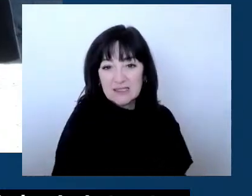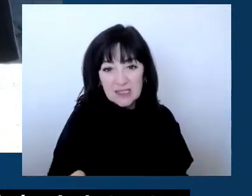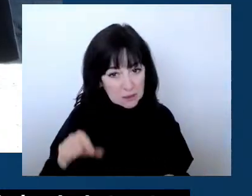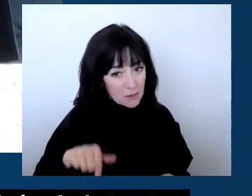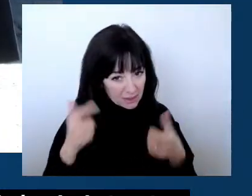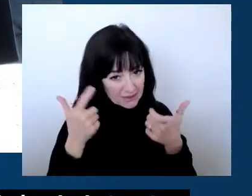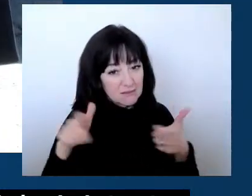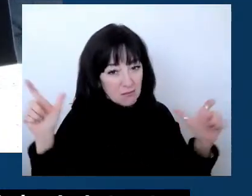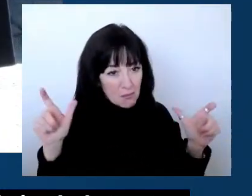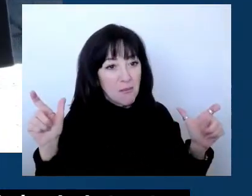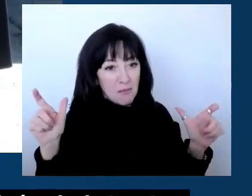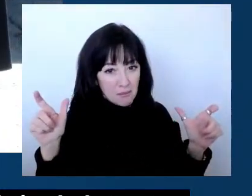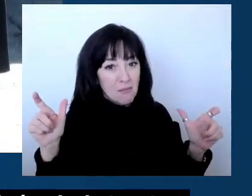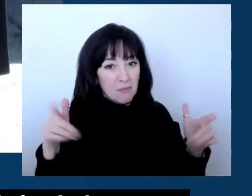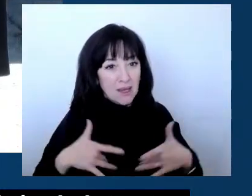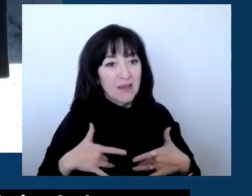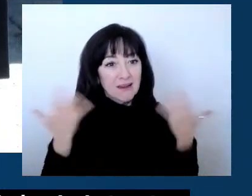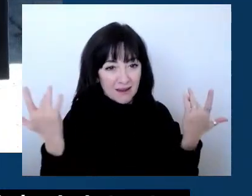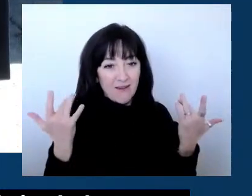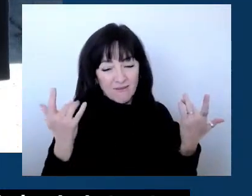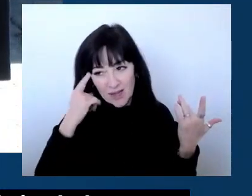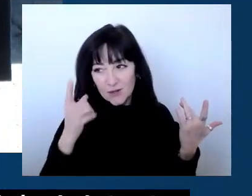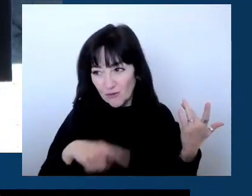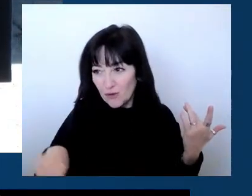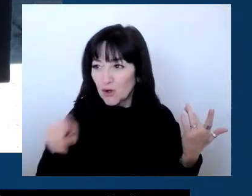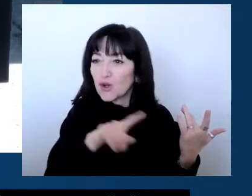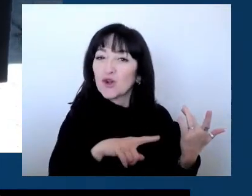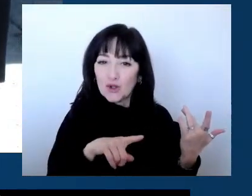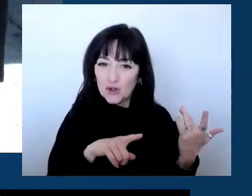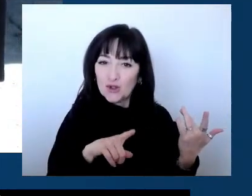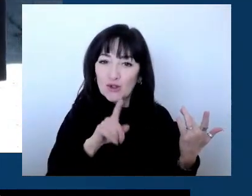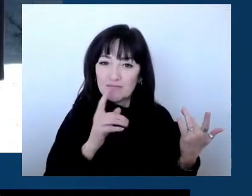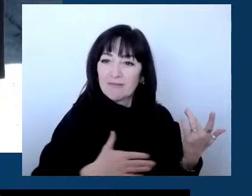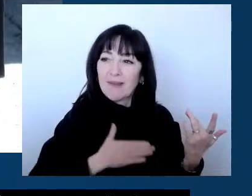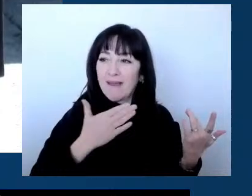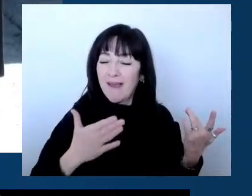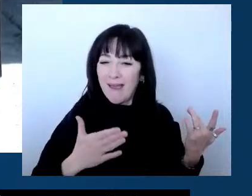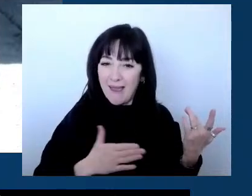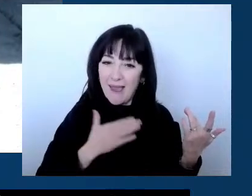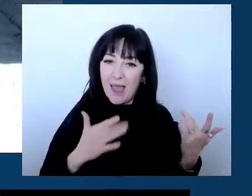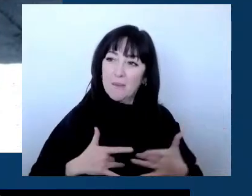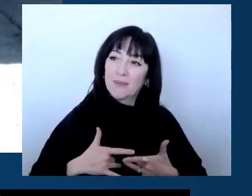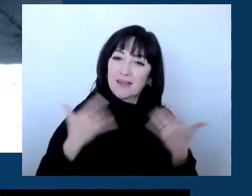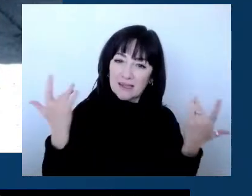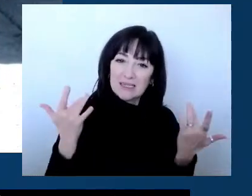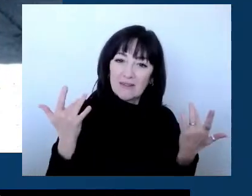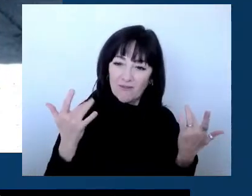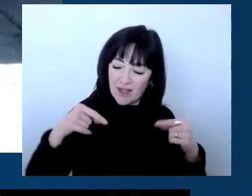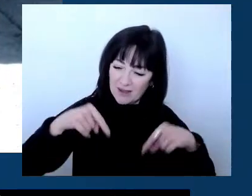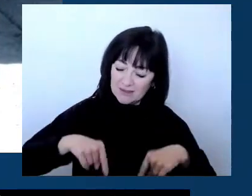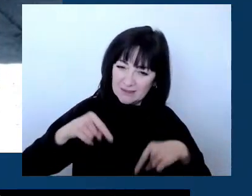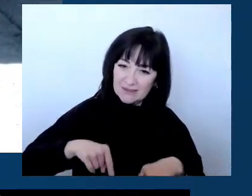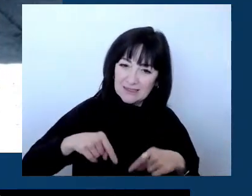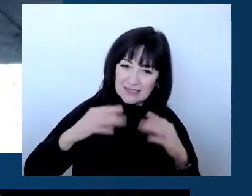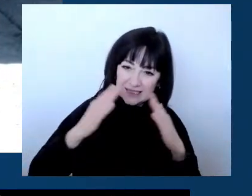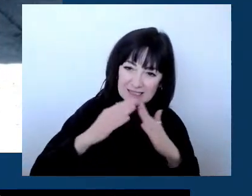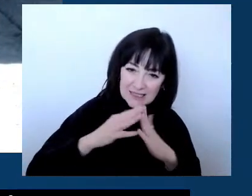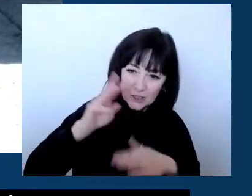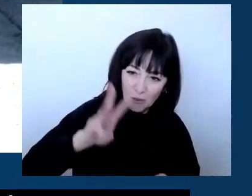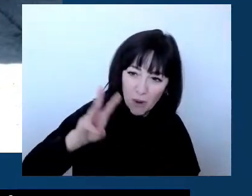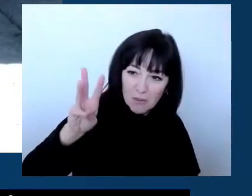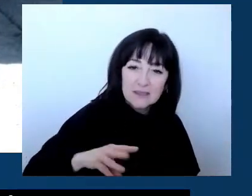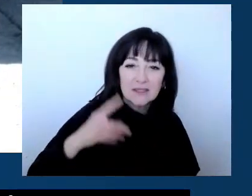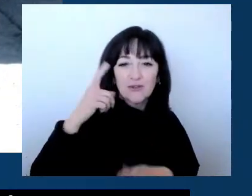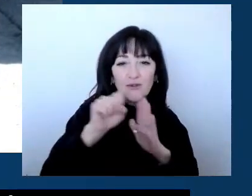you. It's a big deal for all of us here in the city of Wilmington, and it's a big deal for the state of Delaware. And I'm delighted to have